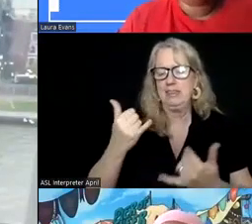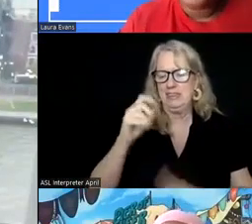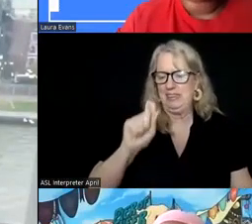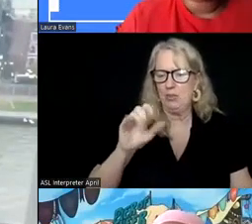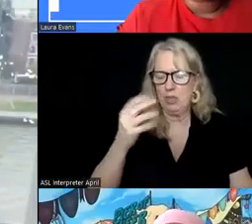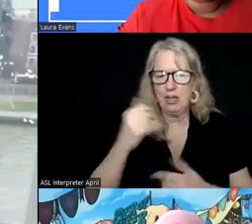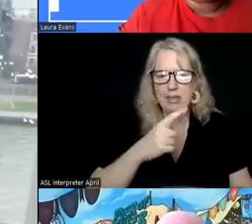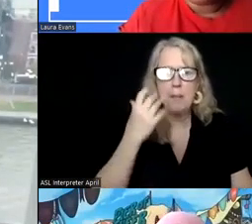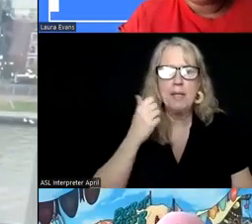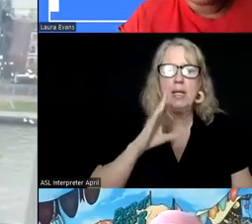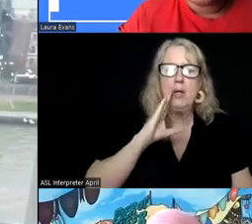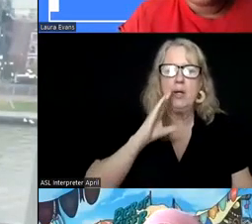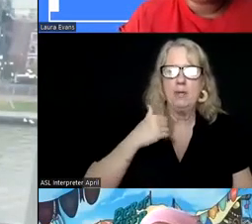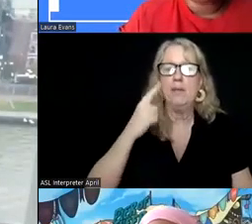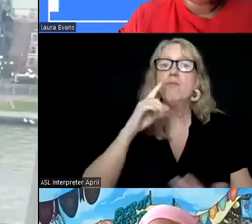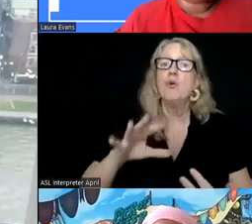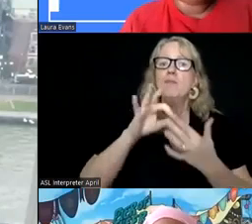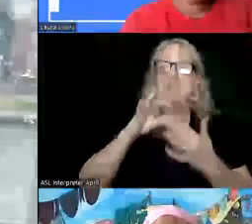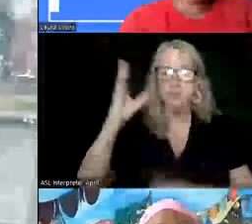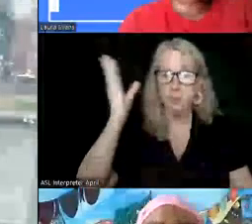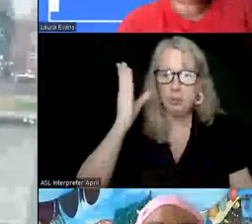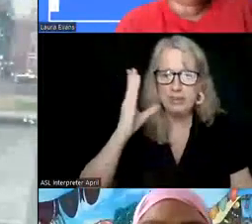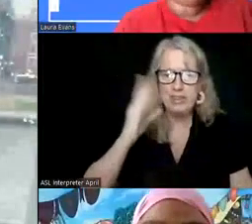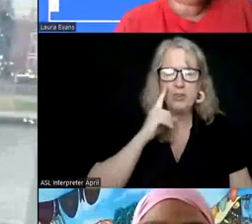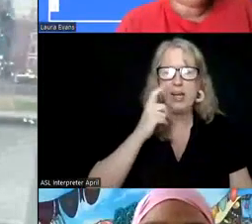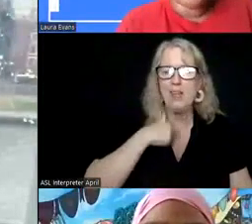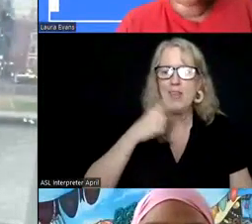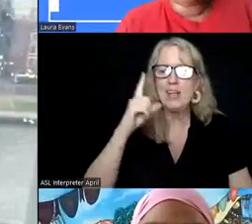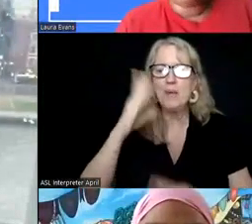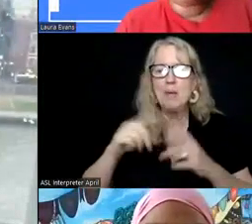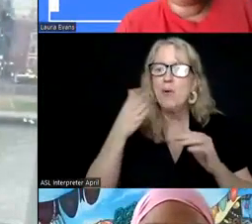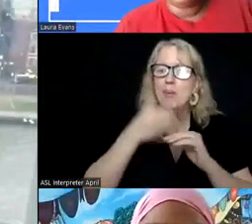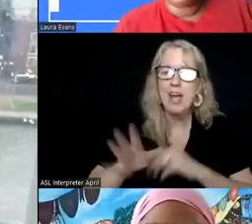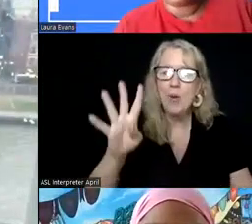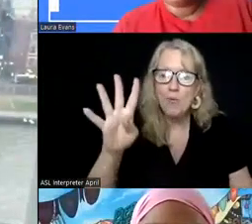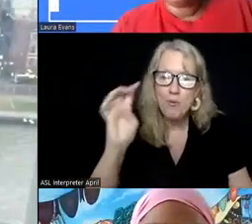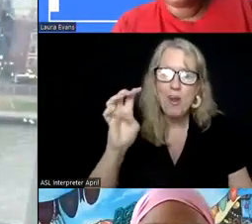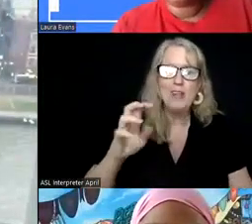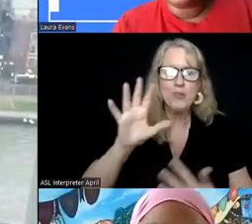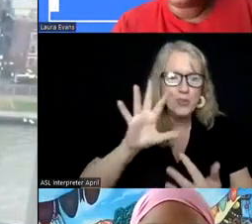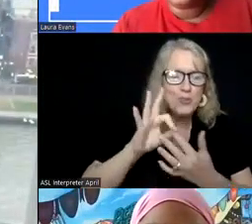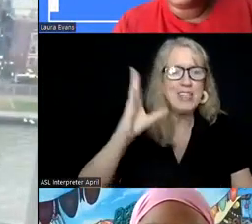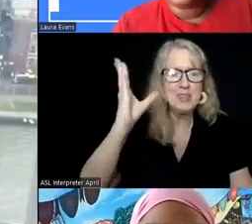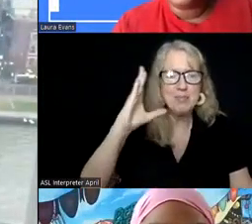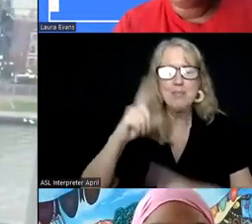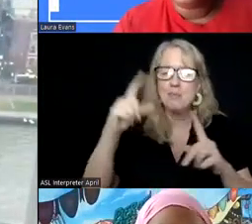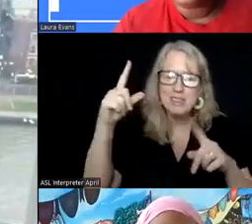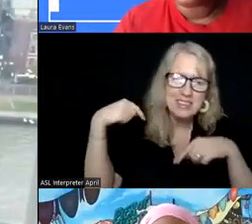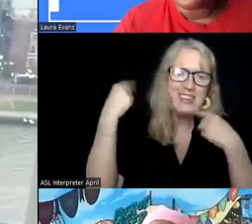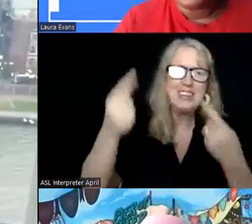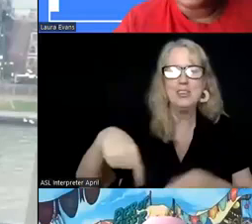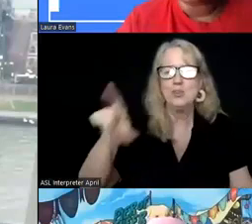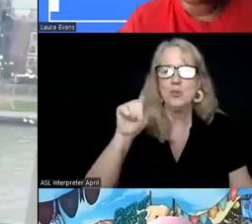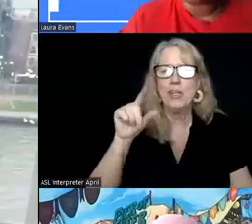free featured presentations and featured speakers. We've had over 400 unique speakers since 2020,